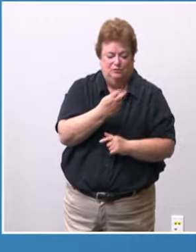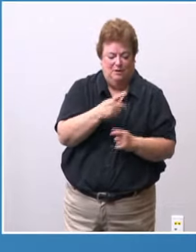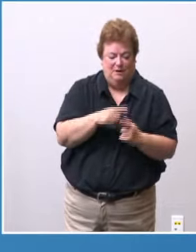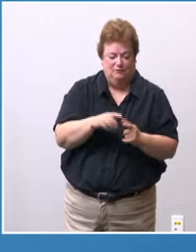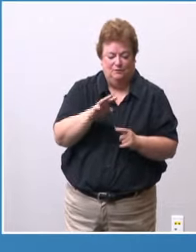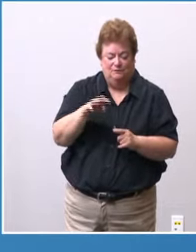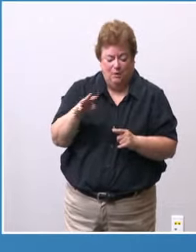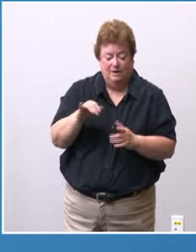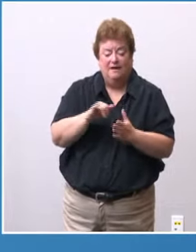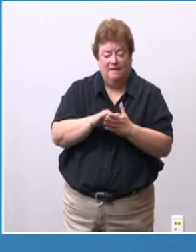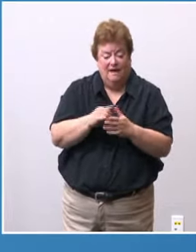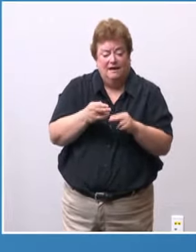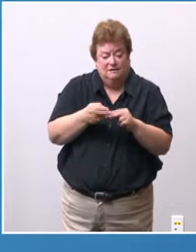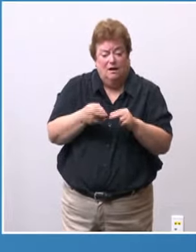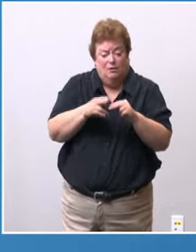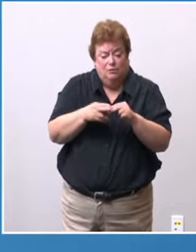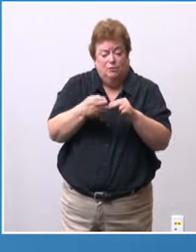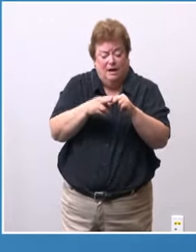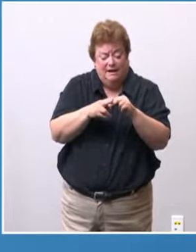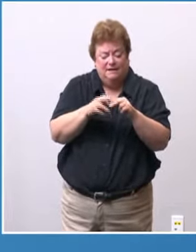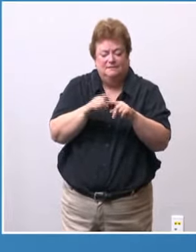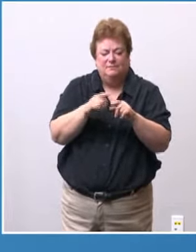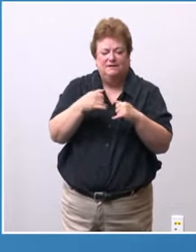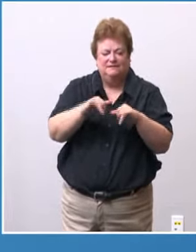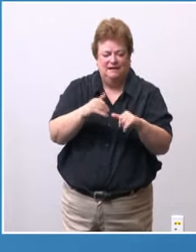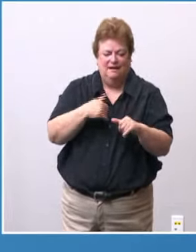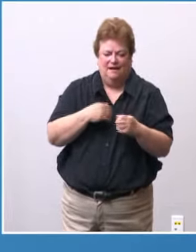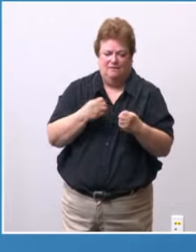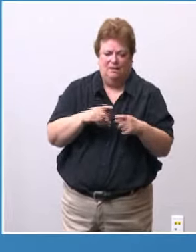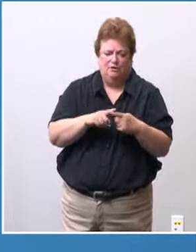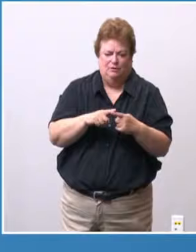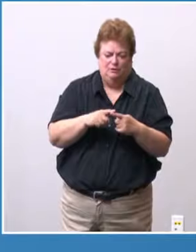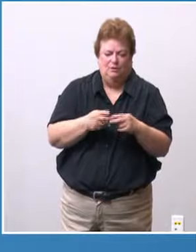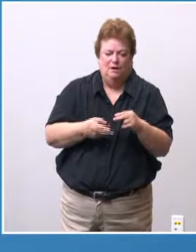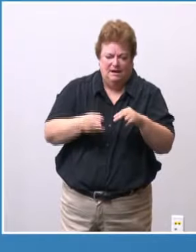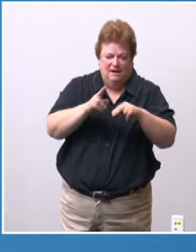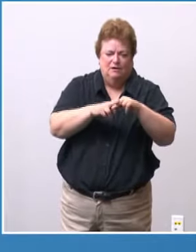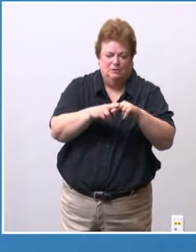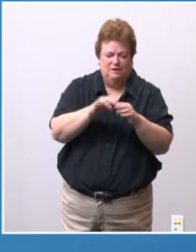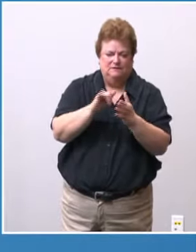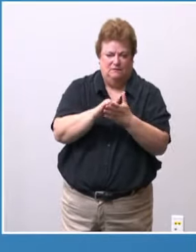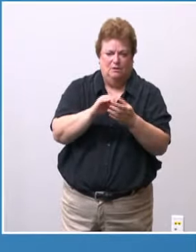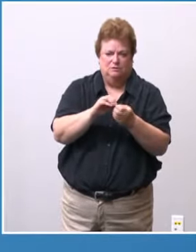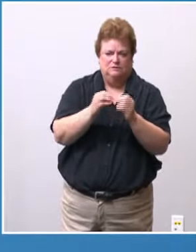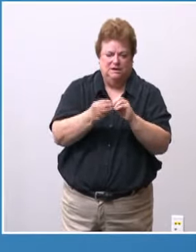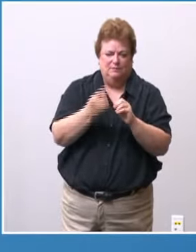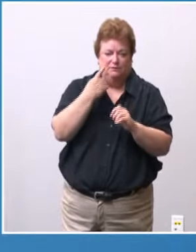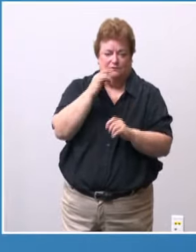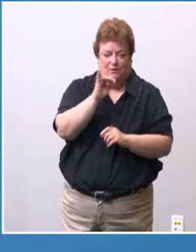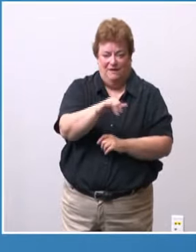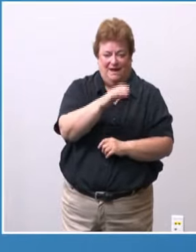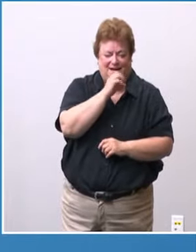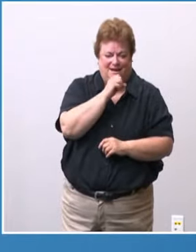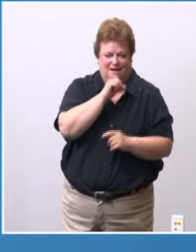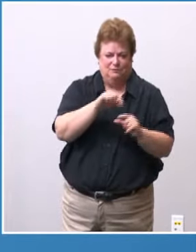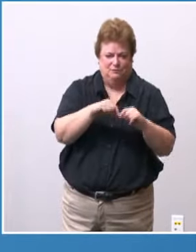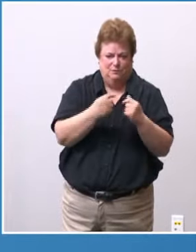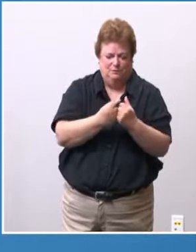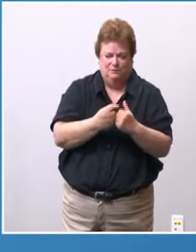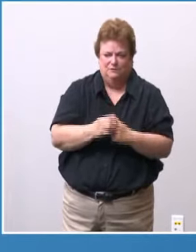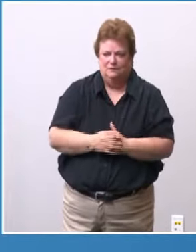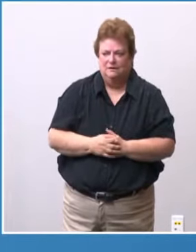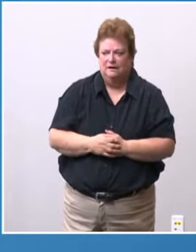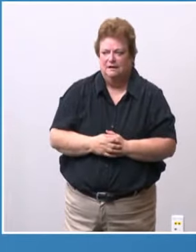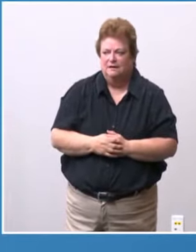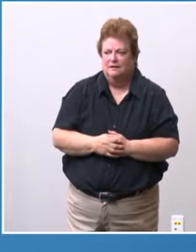are rising, but there's still opportunity to increase vaccination rates in these age groups.